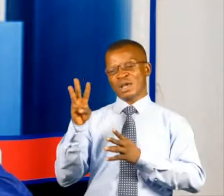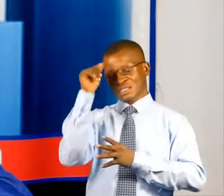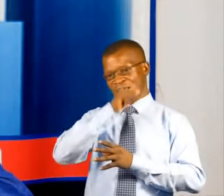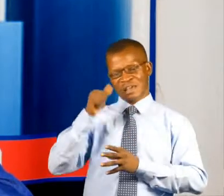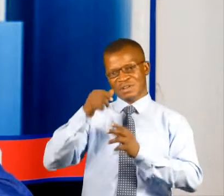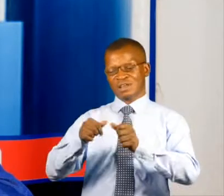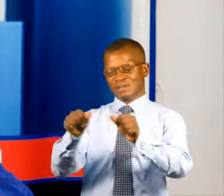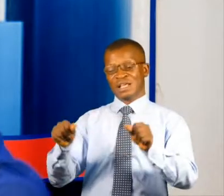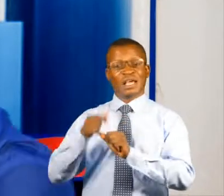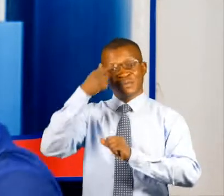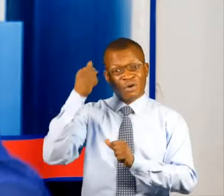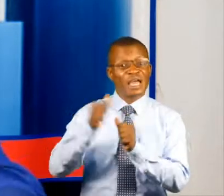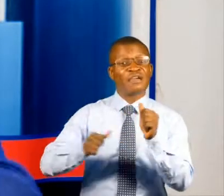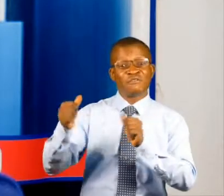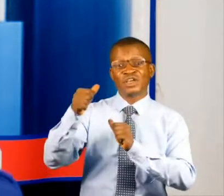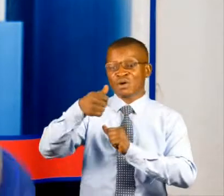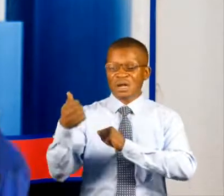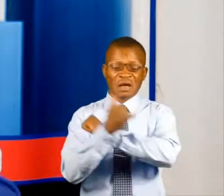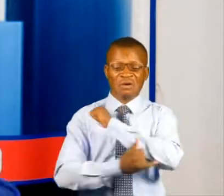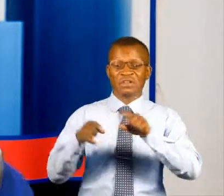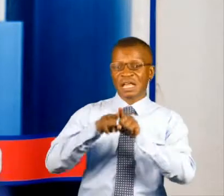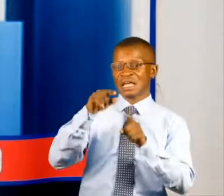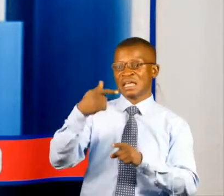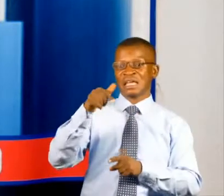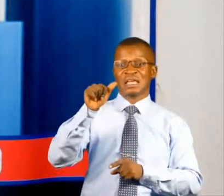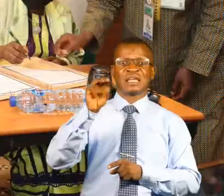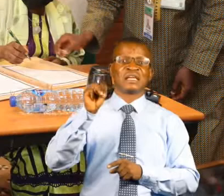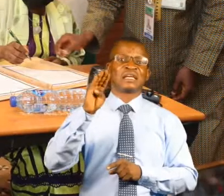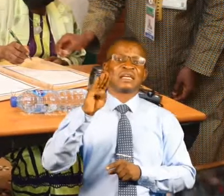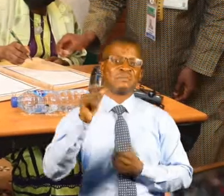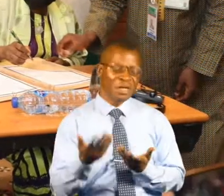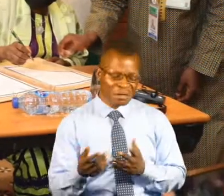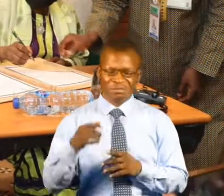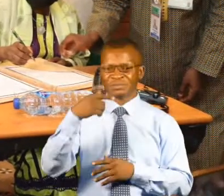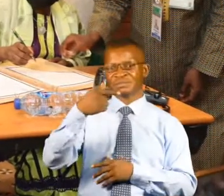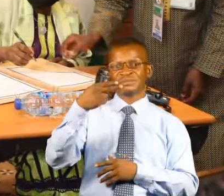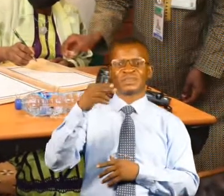African sub-region. Because every other country, like